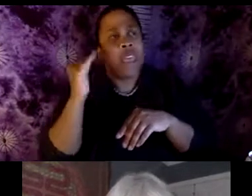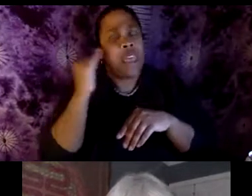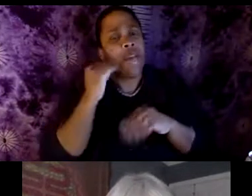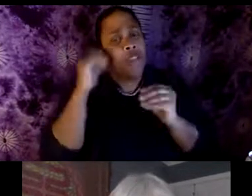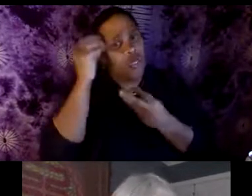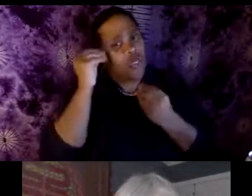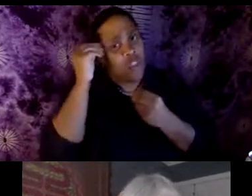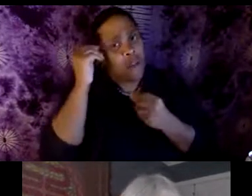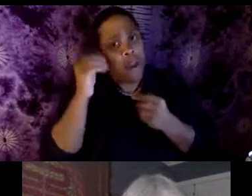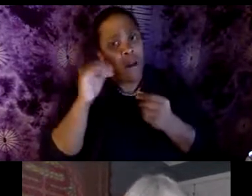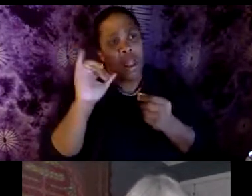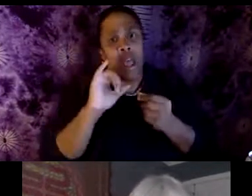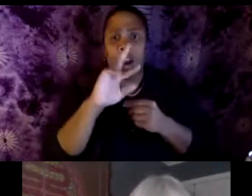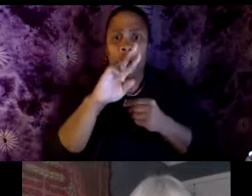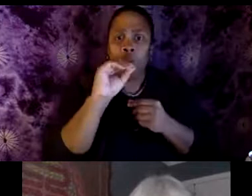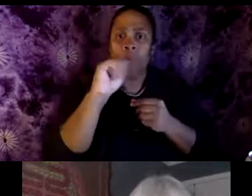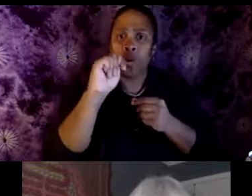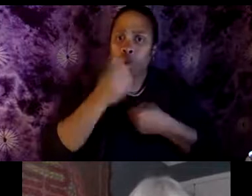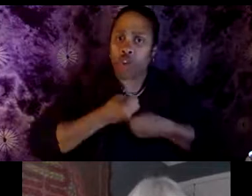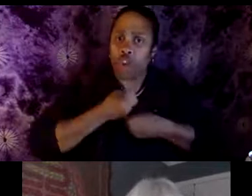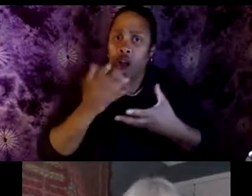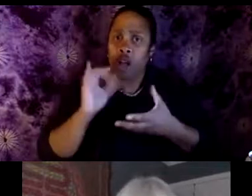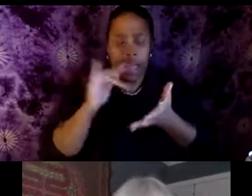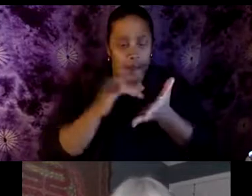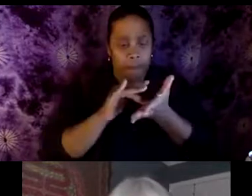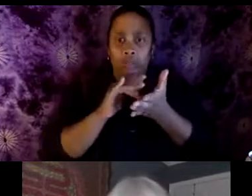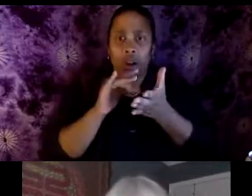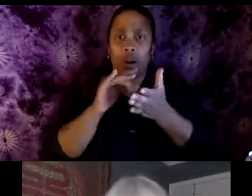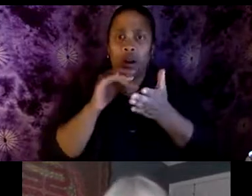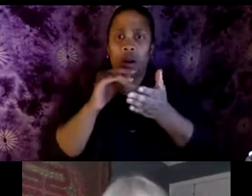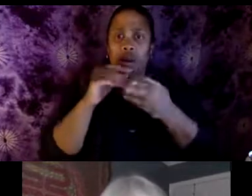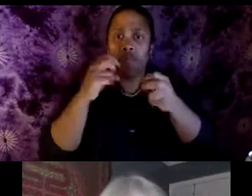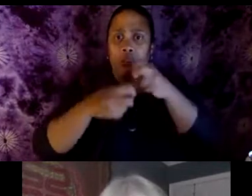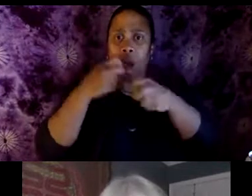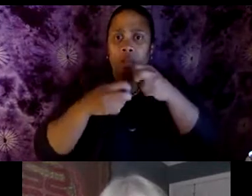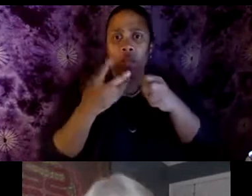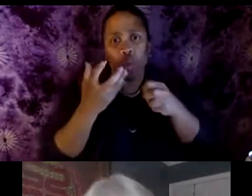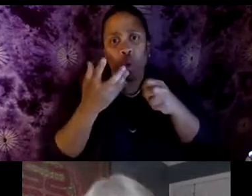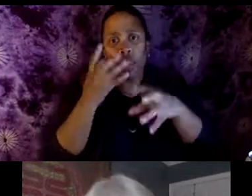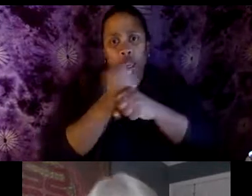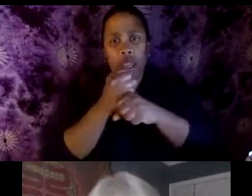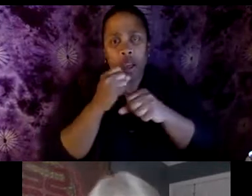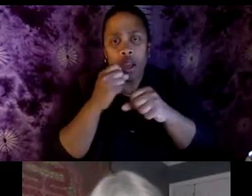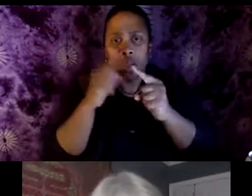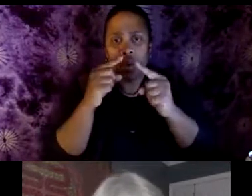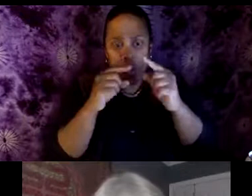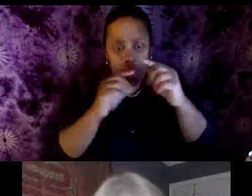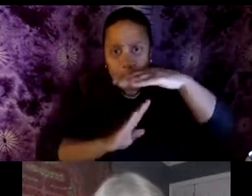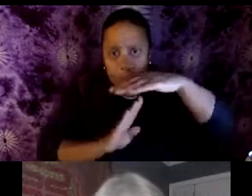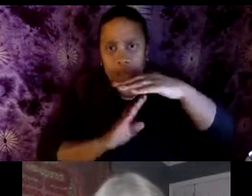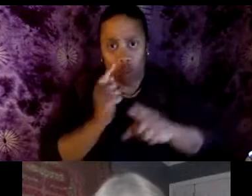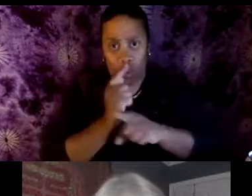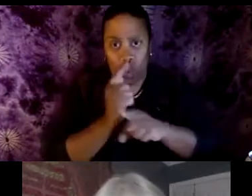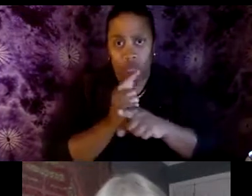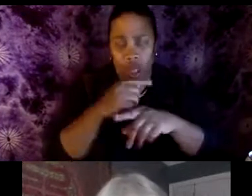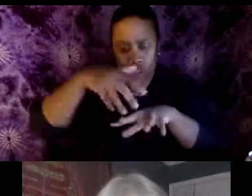like the root cause, you know, if you have medical problems, they always want to get to the root cause. A root of a plant is where it all starts. So